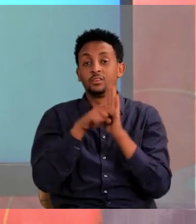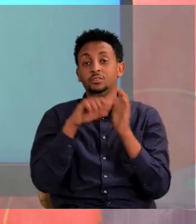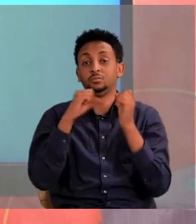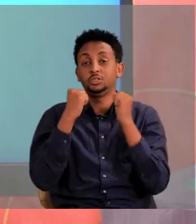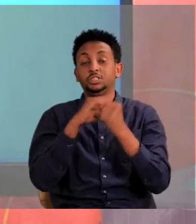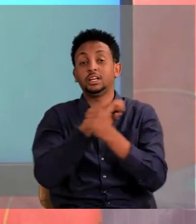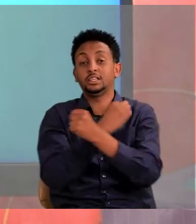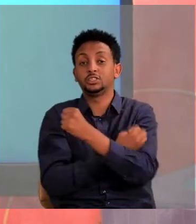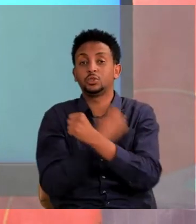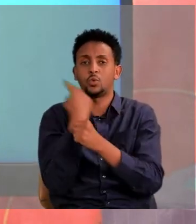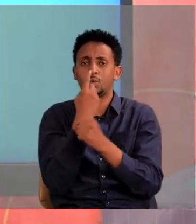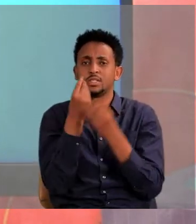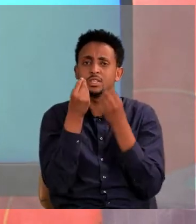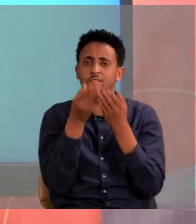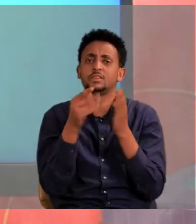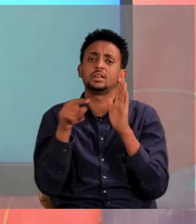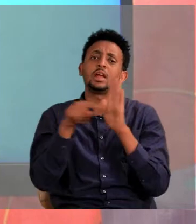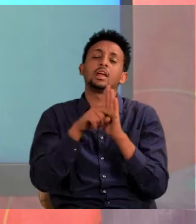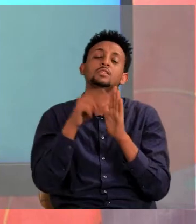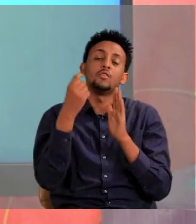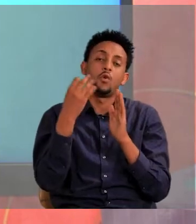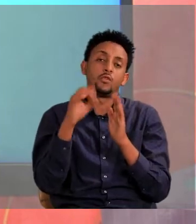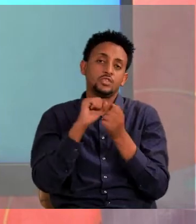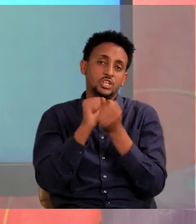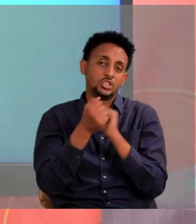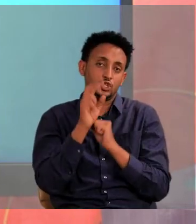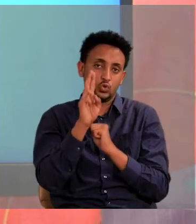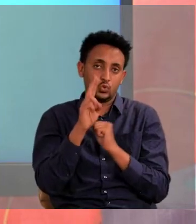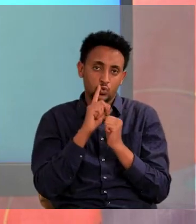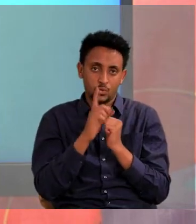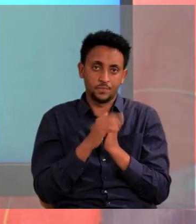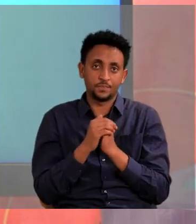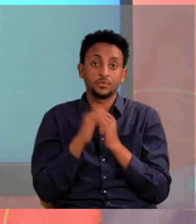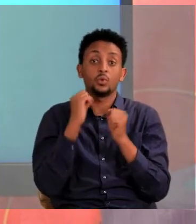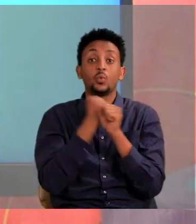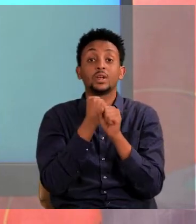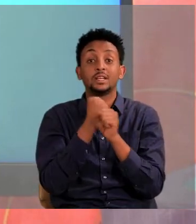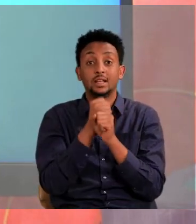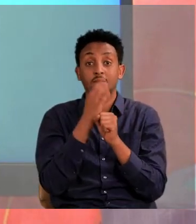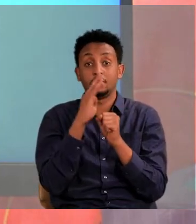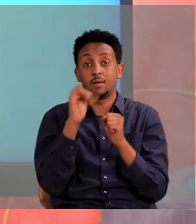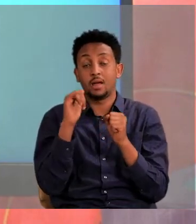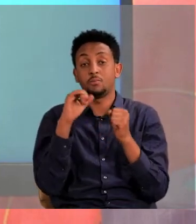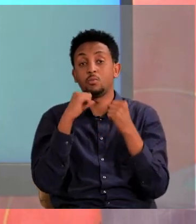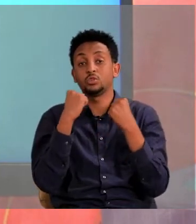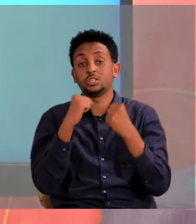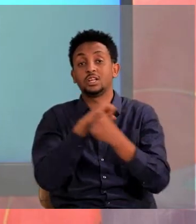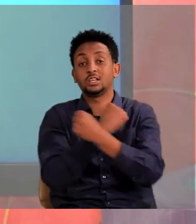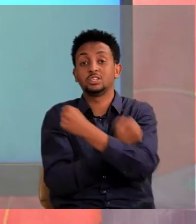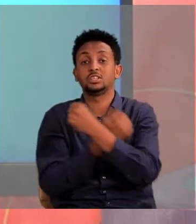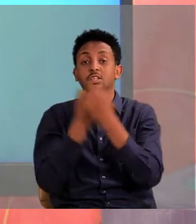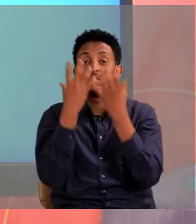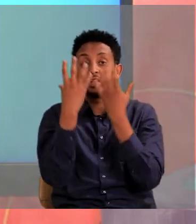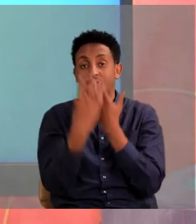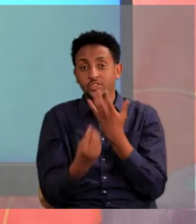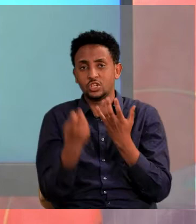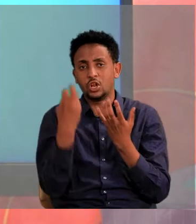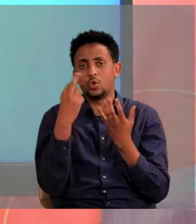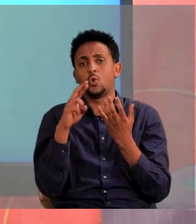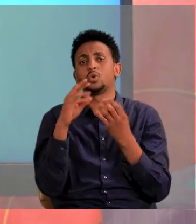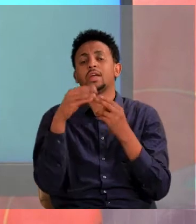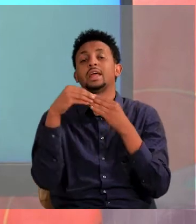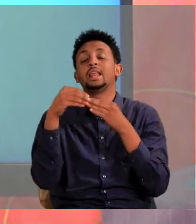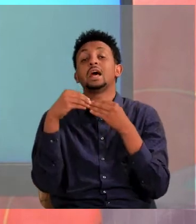potential energy is always given to be the negative of change in u. Work done by potential energy means gravitational as well as